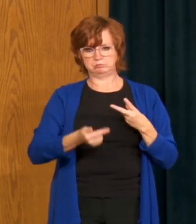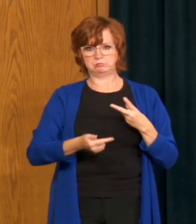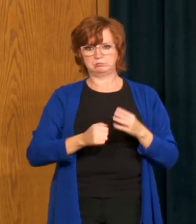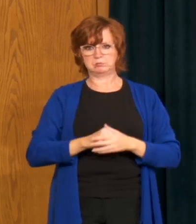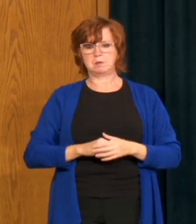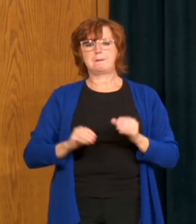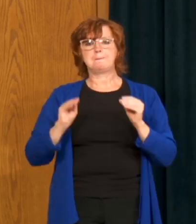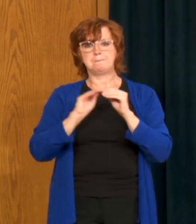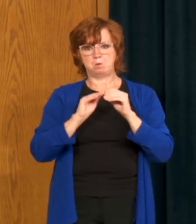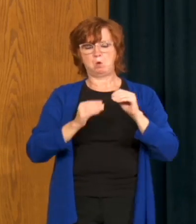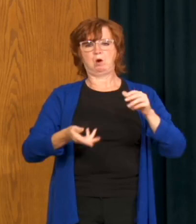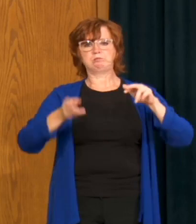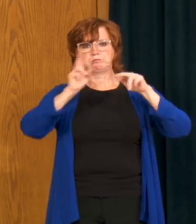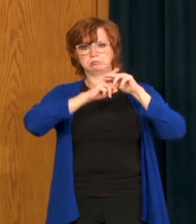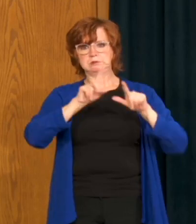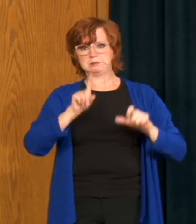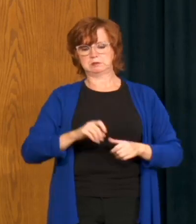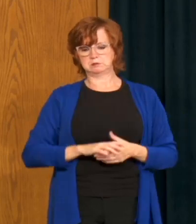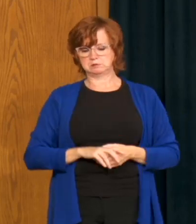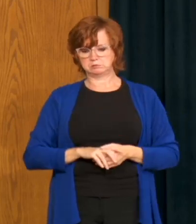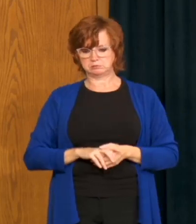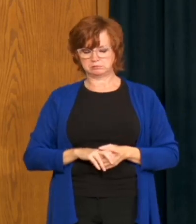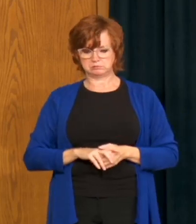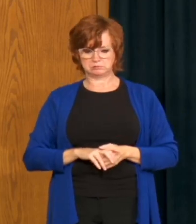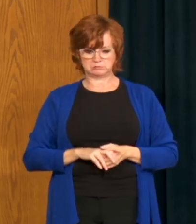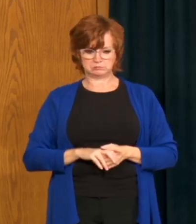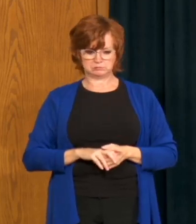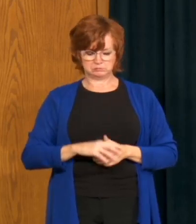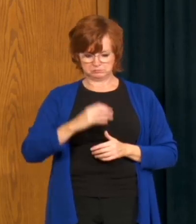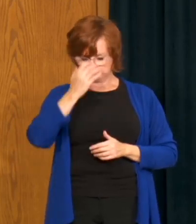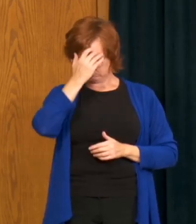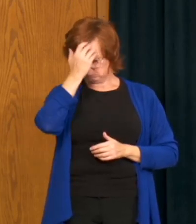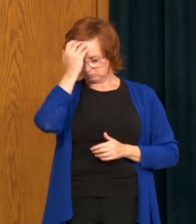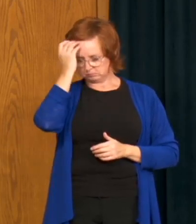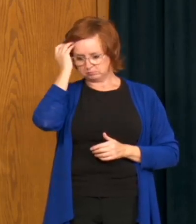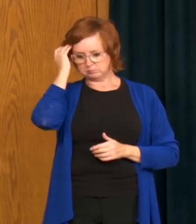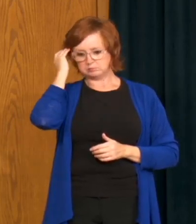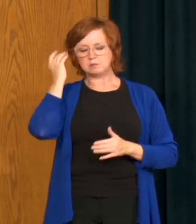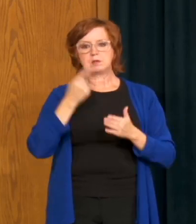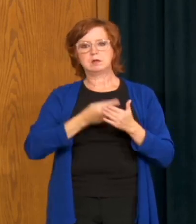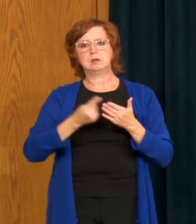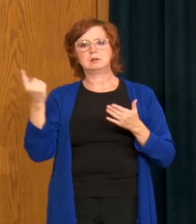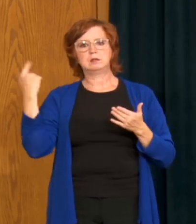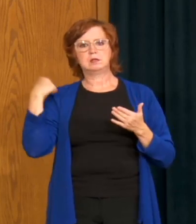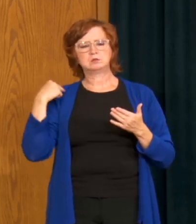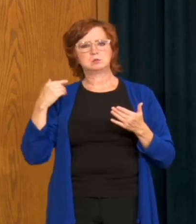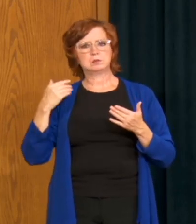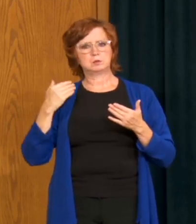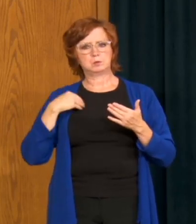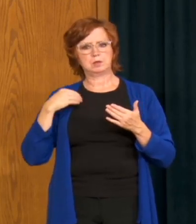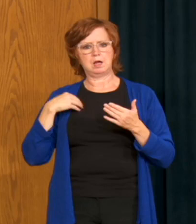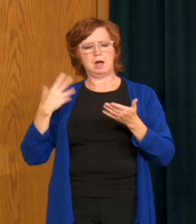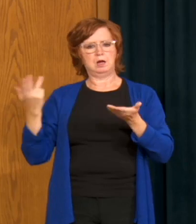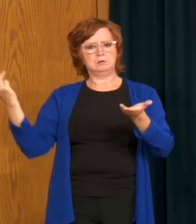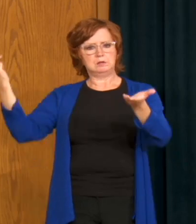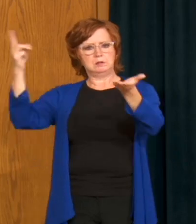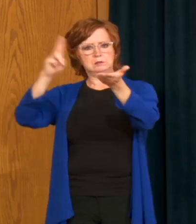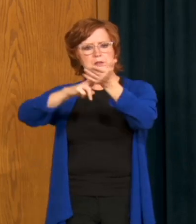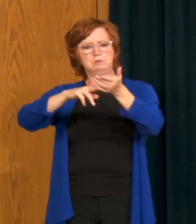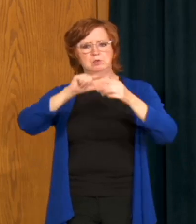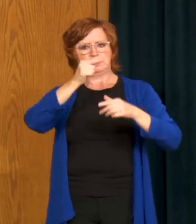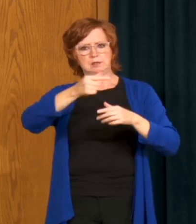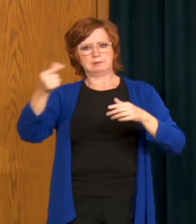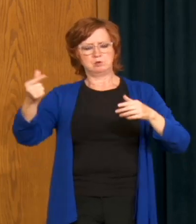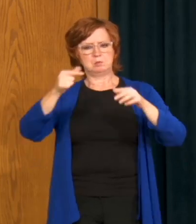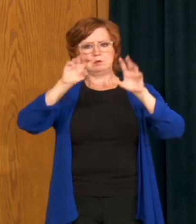builds on the agreement that the provinces signed through the Council of Federation table with the federal government last week on the Safe Restart, where a